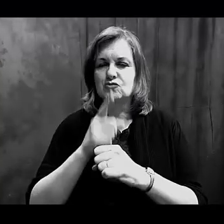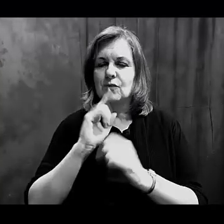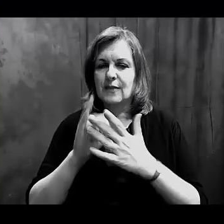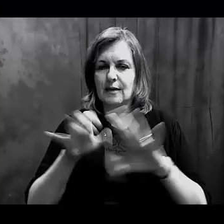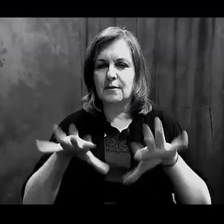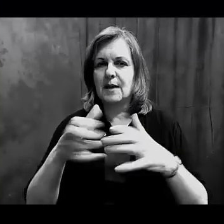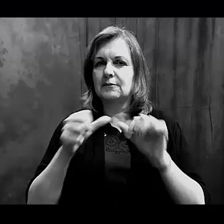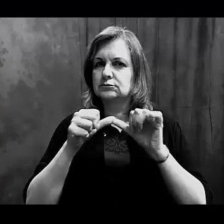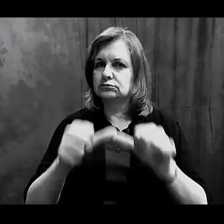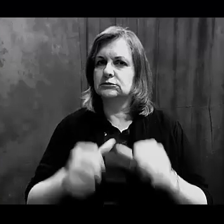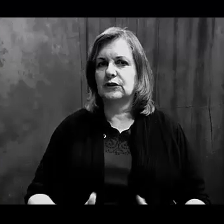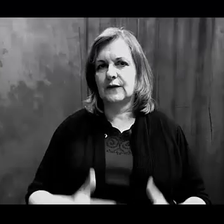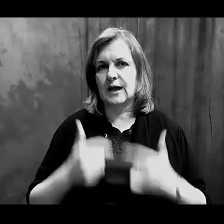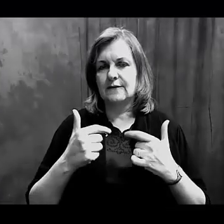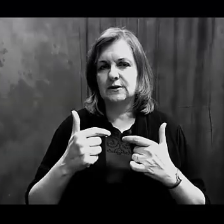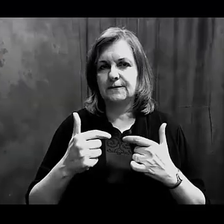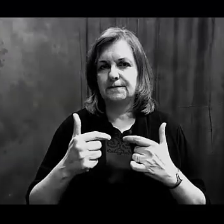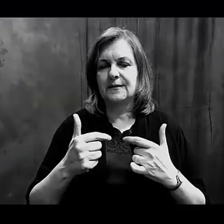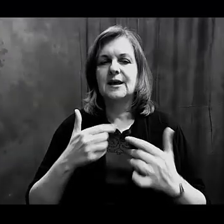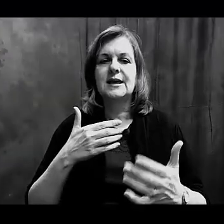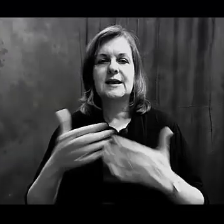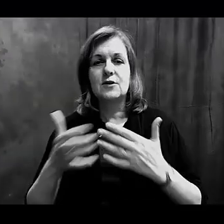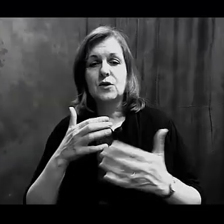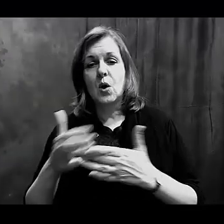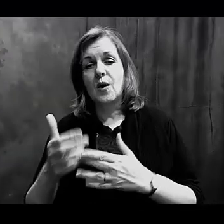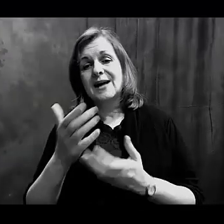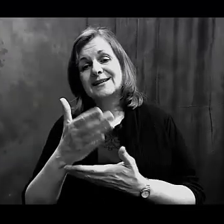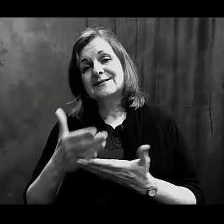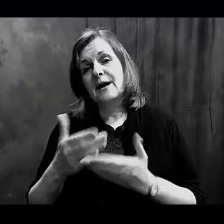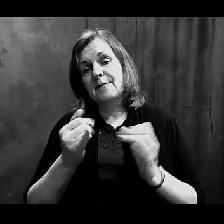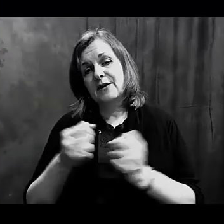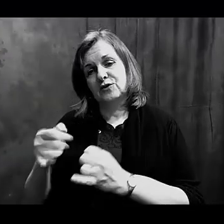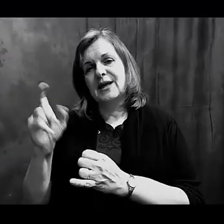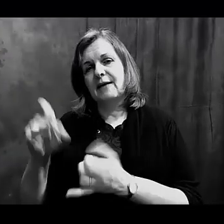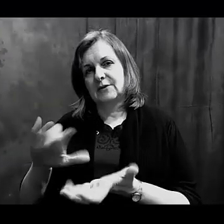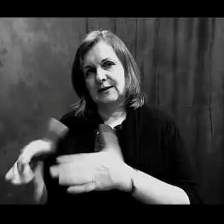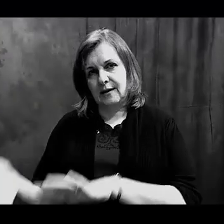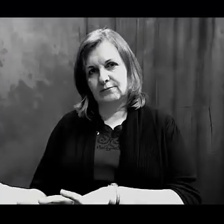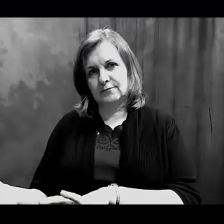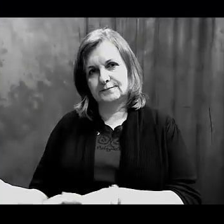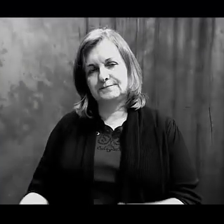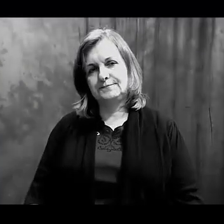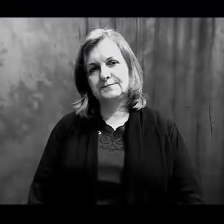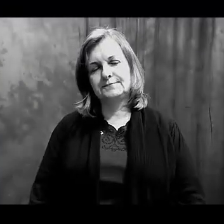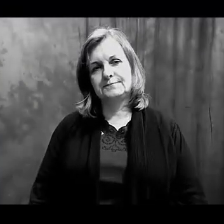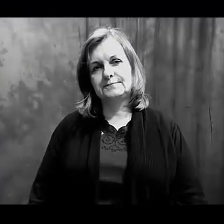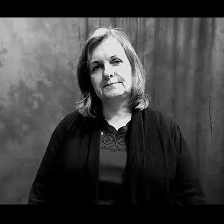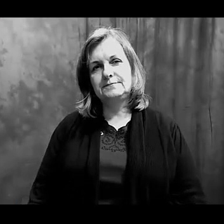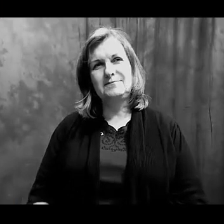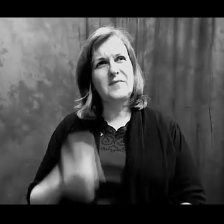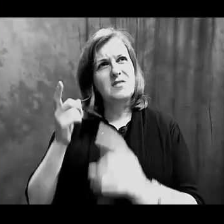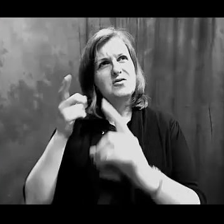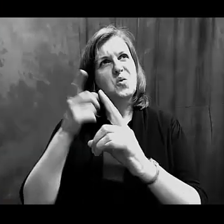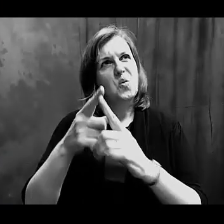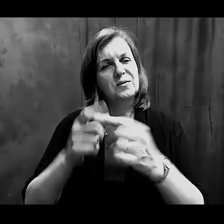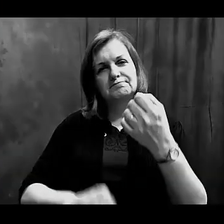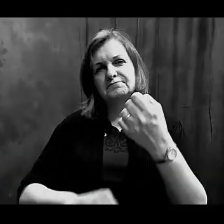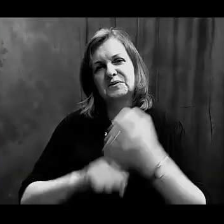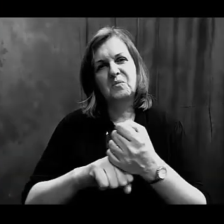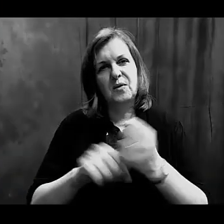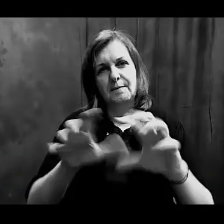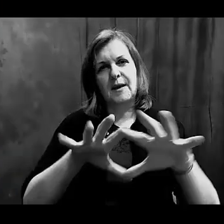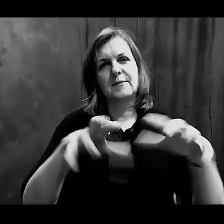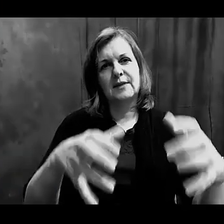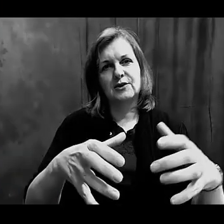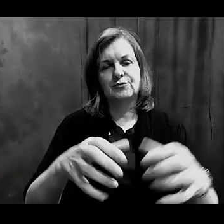the population survives, even if it means sacrificing some individuals. But the goal